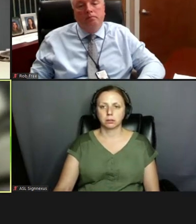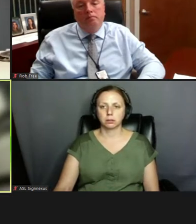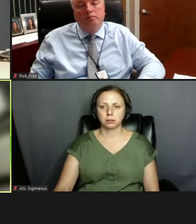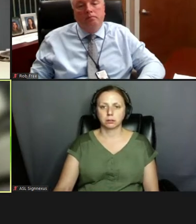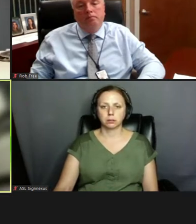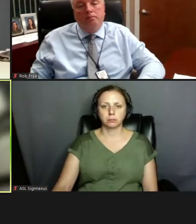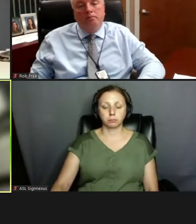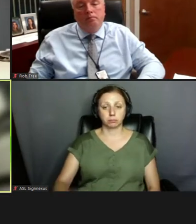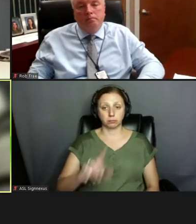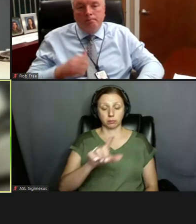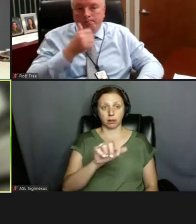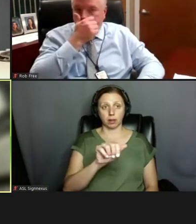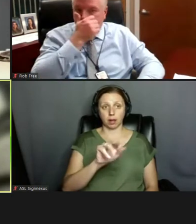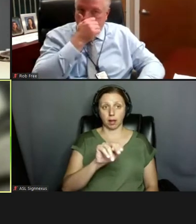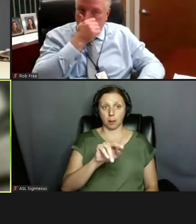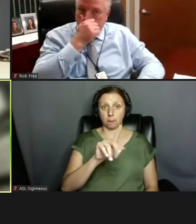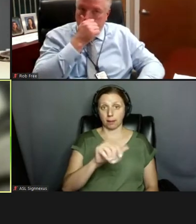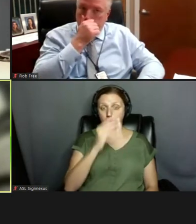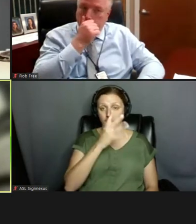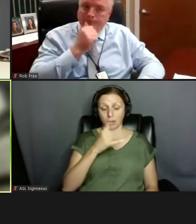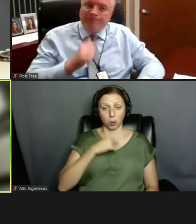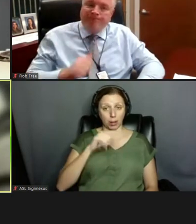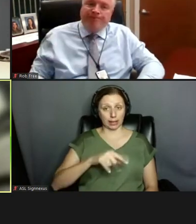Amanda, you're on mute as an FYI.